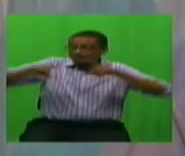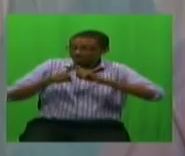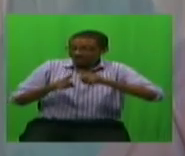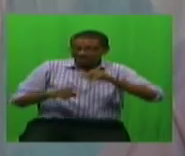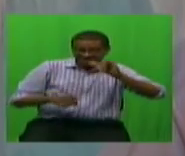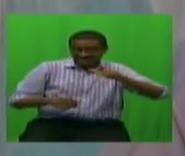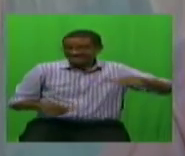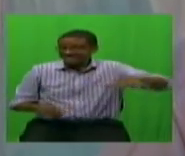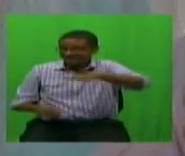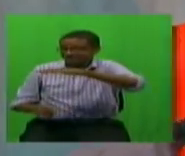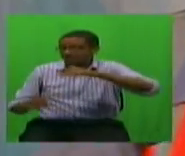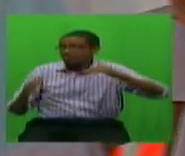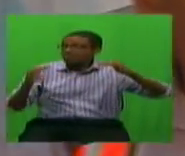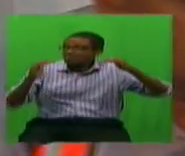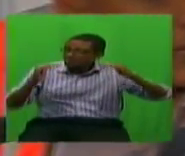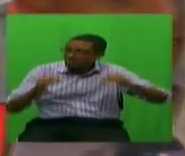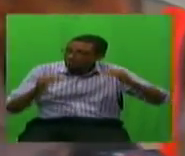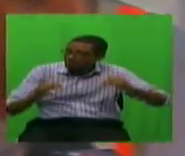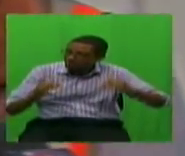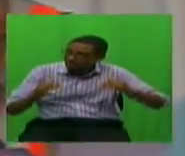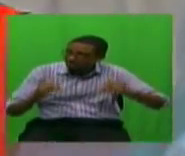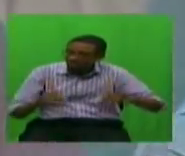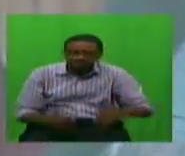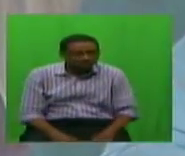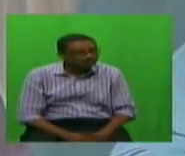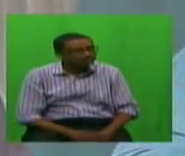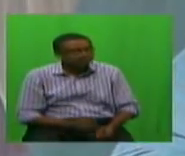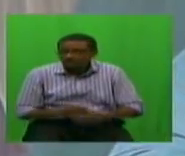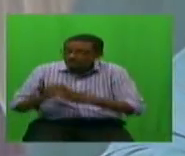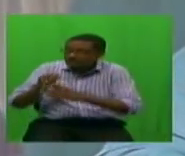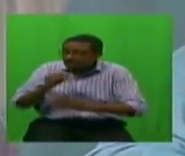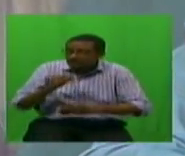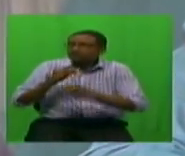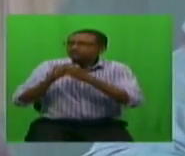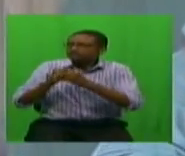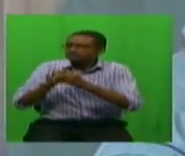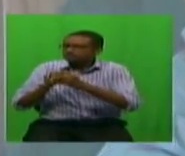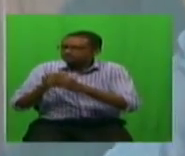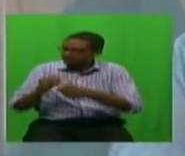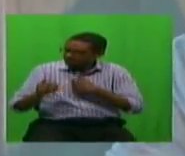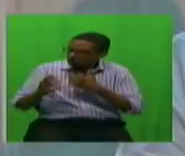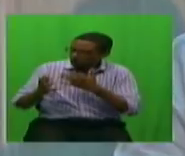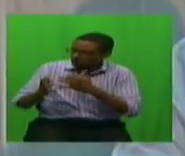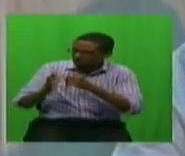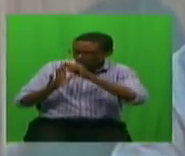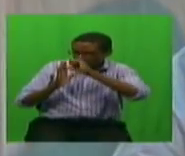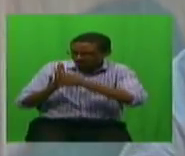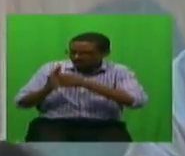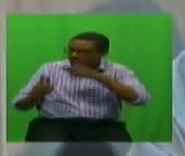Can we get I'd your just like to commitment? re-emphasize a point that seems to be lost here.